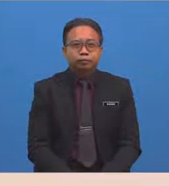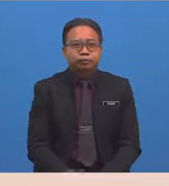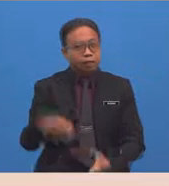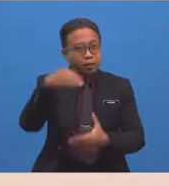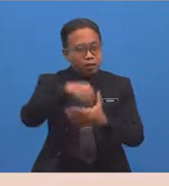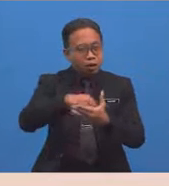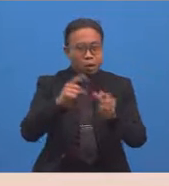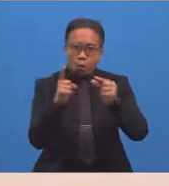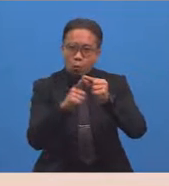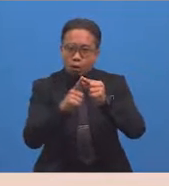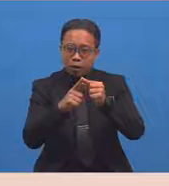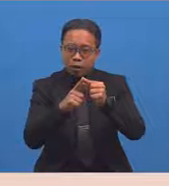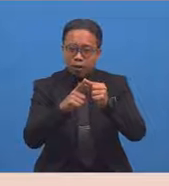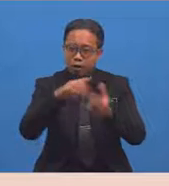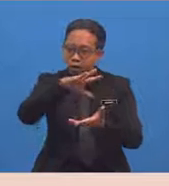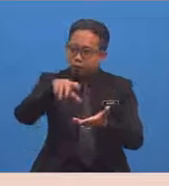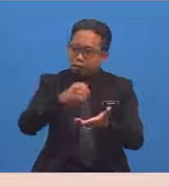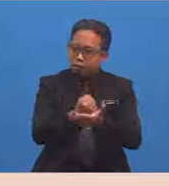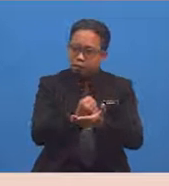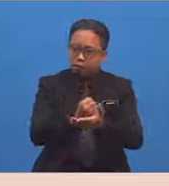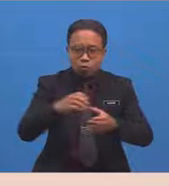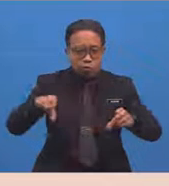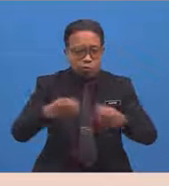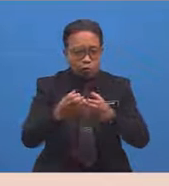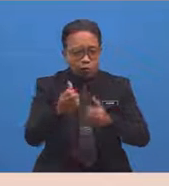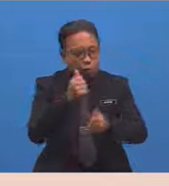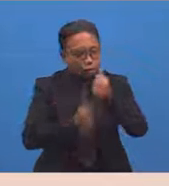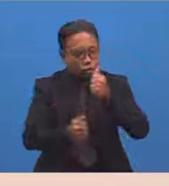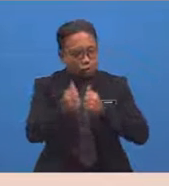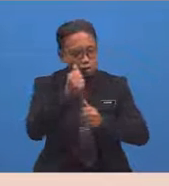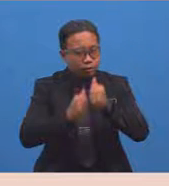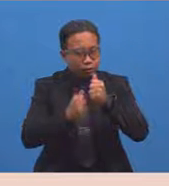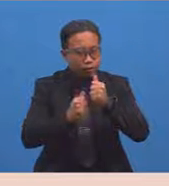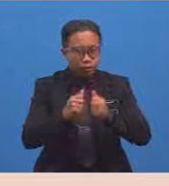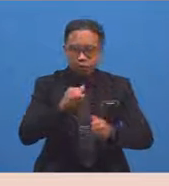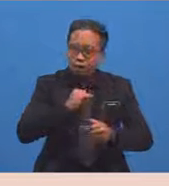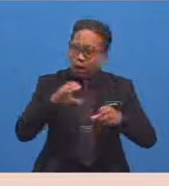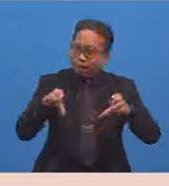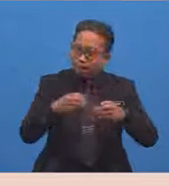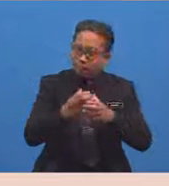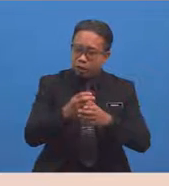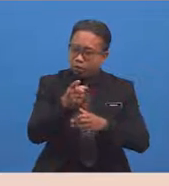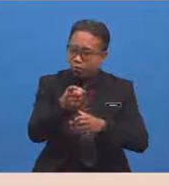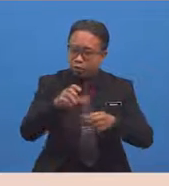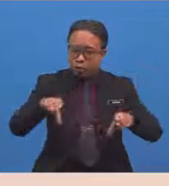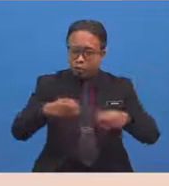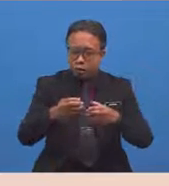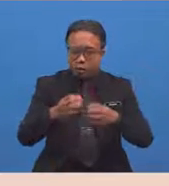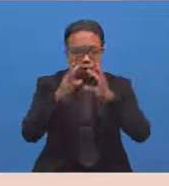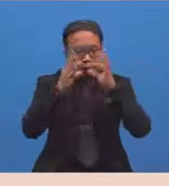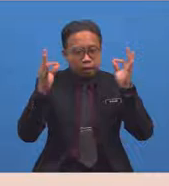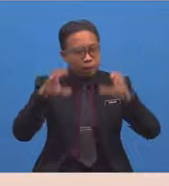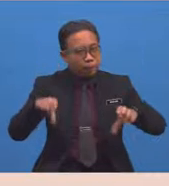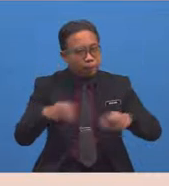other words, boys and girls, everything you do, any actions that you make, any actions that I make, any actions that your cat